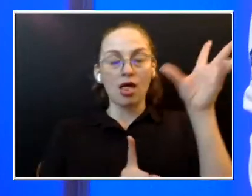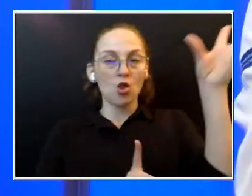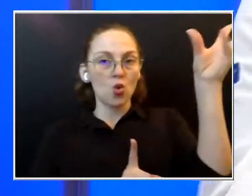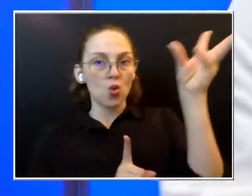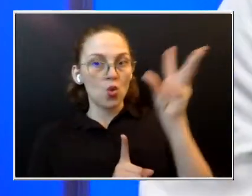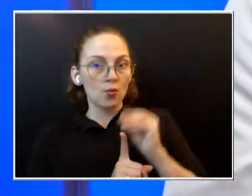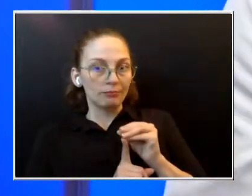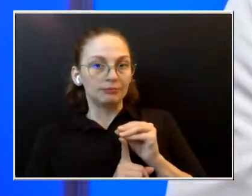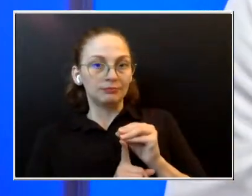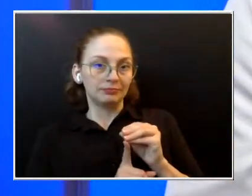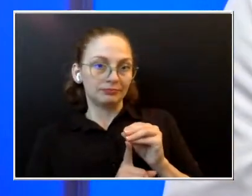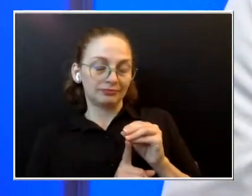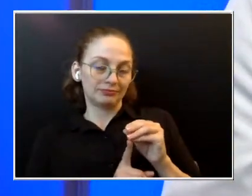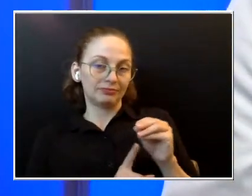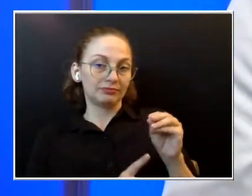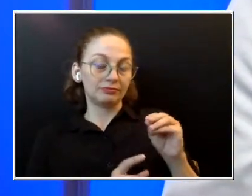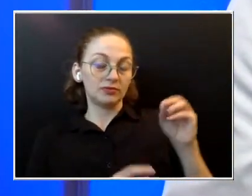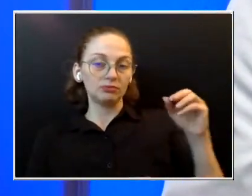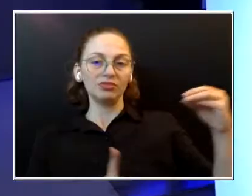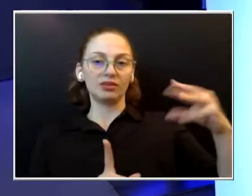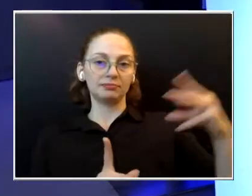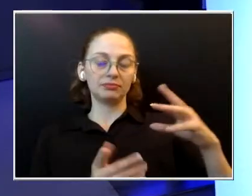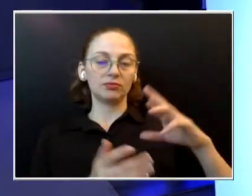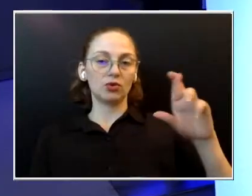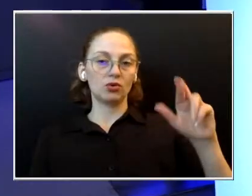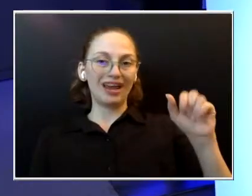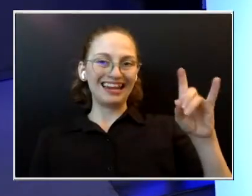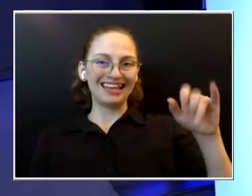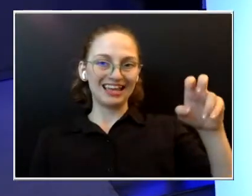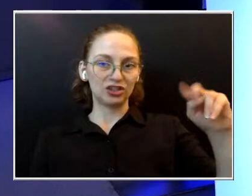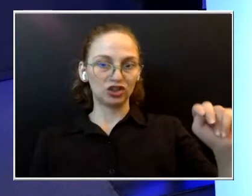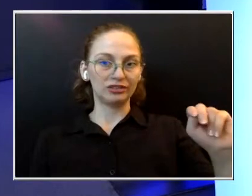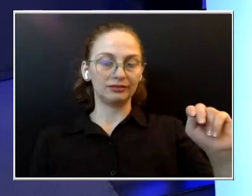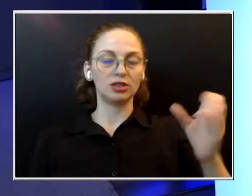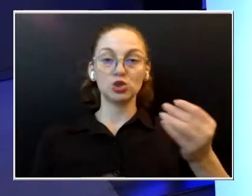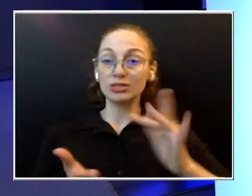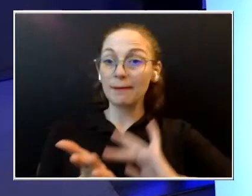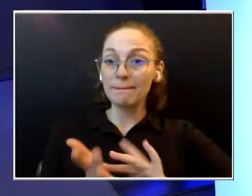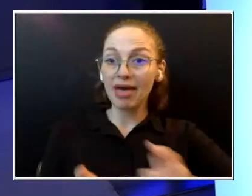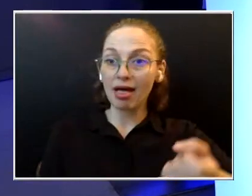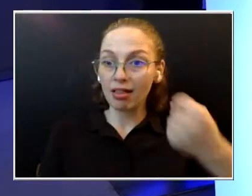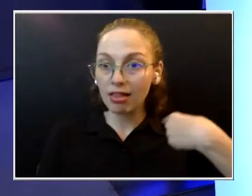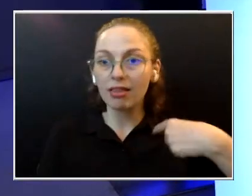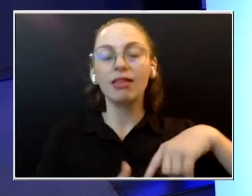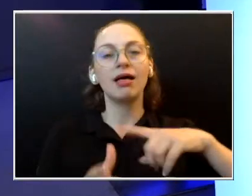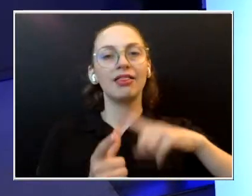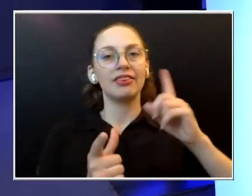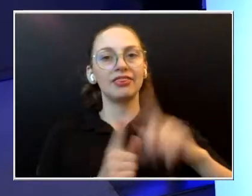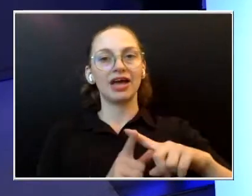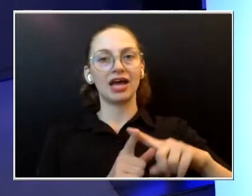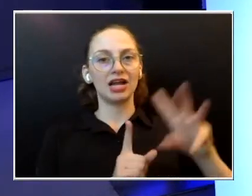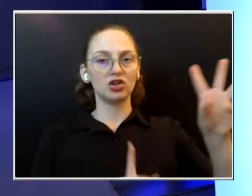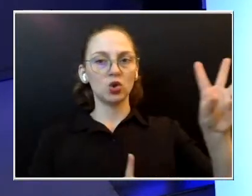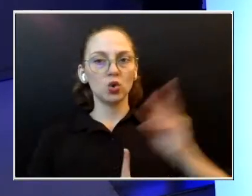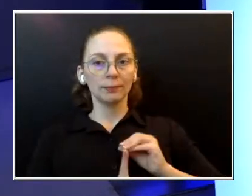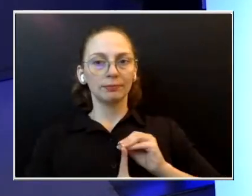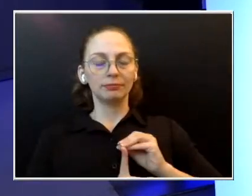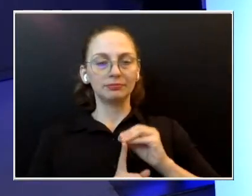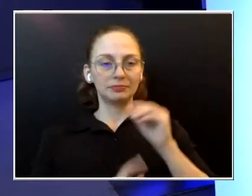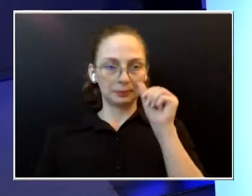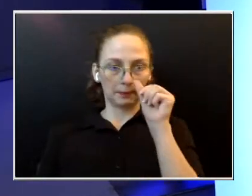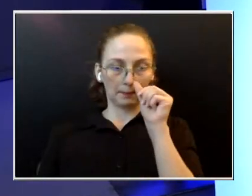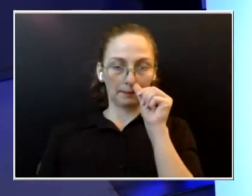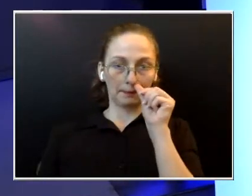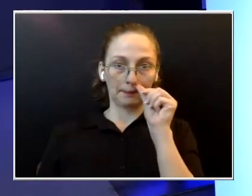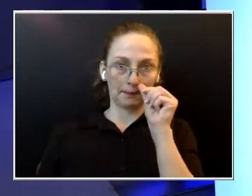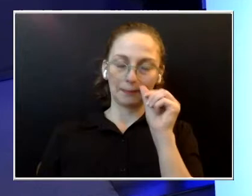literally carries the energy exactly where we want it. I like that plan. Yeah. I'm thinking, man, you guys are sounding like Dr. McCoy here. You're closer the further we get. That's